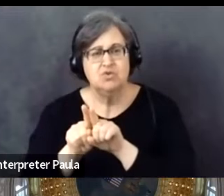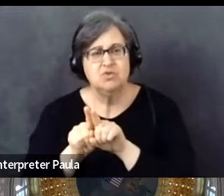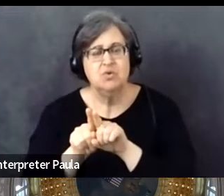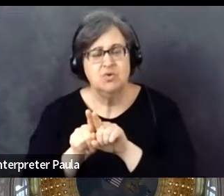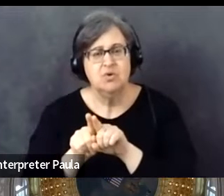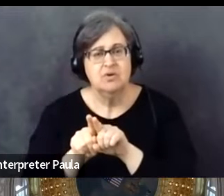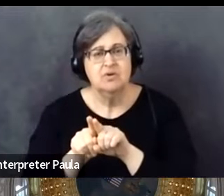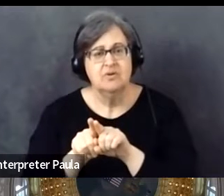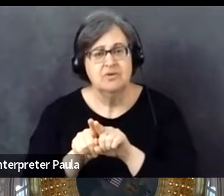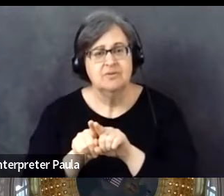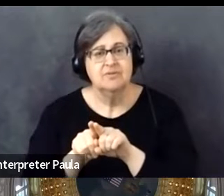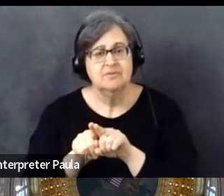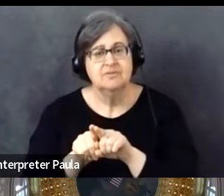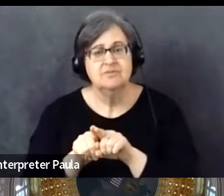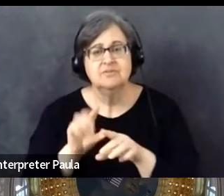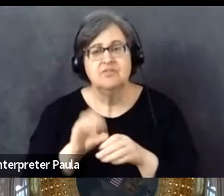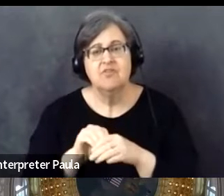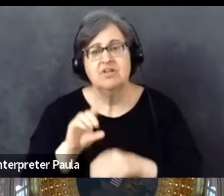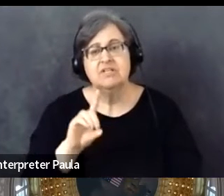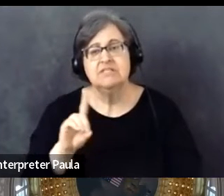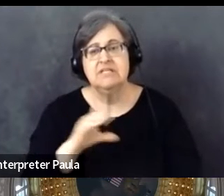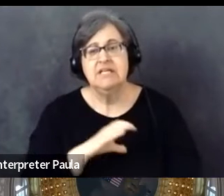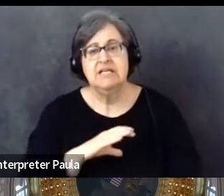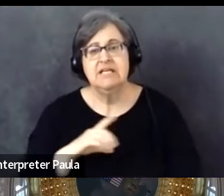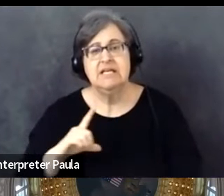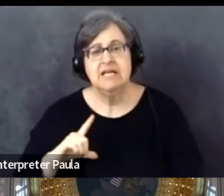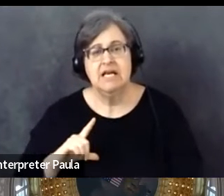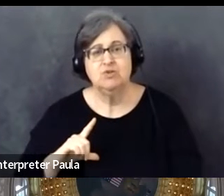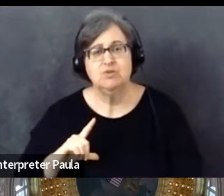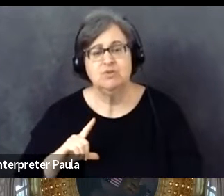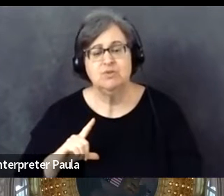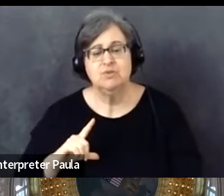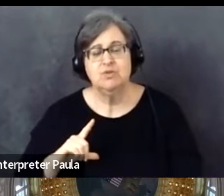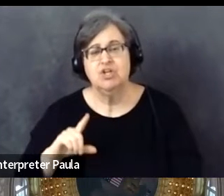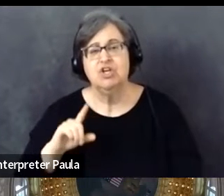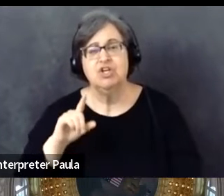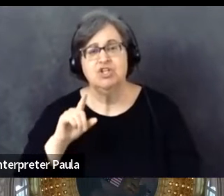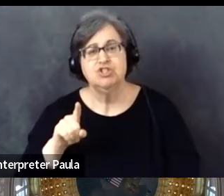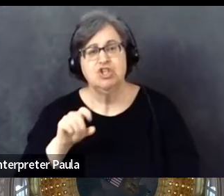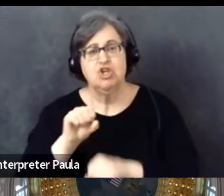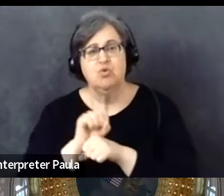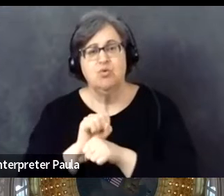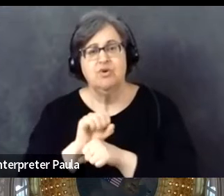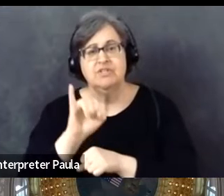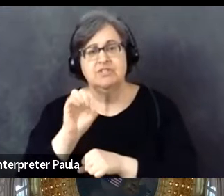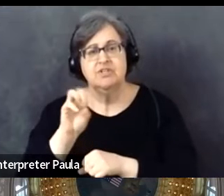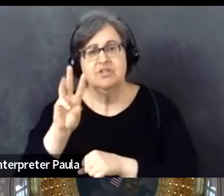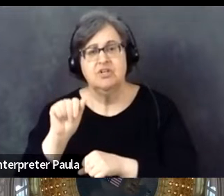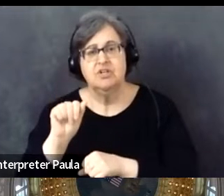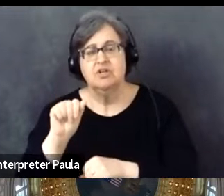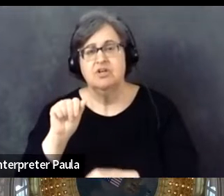our DD council, and she works for the Iowa Youth